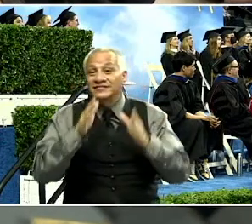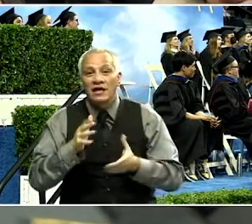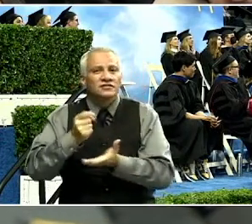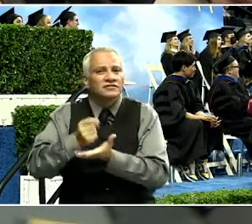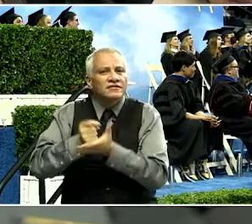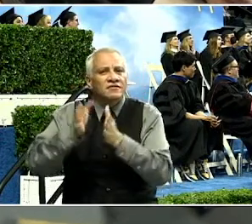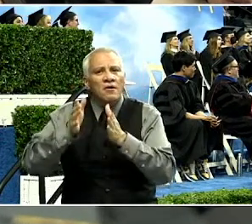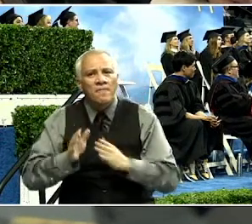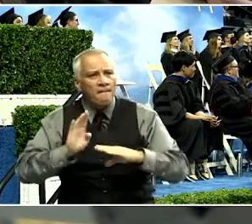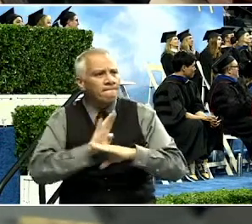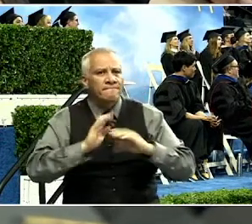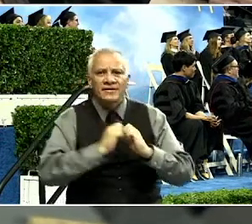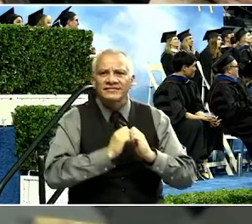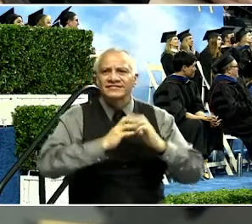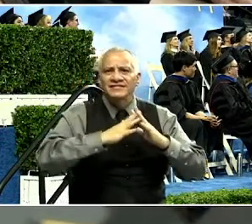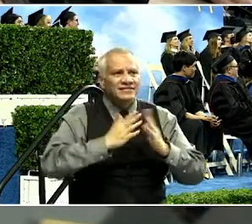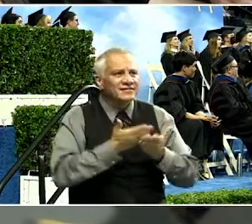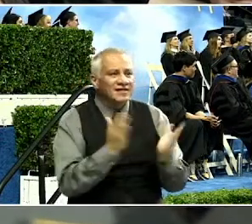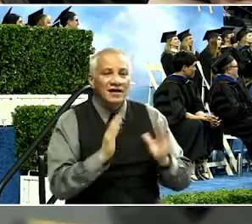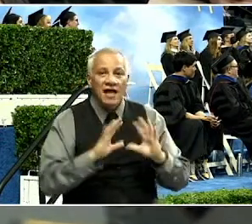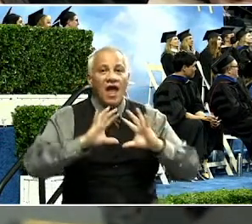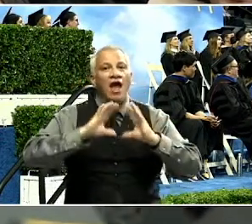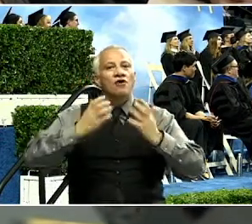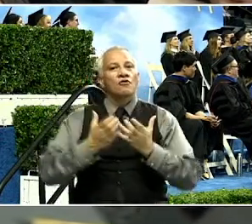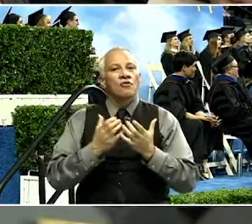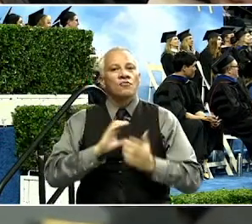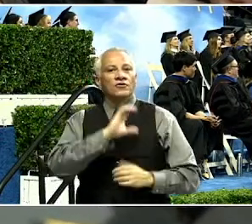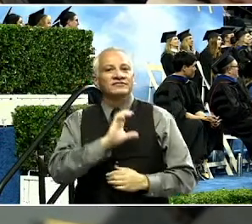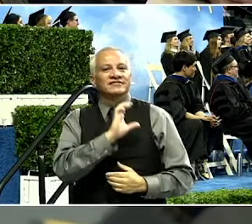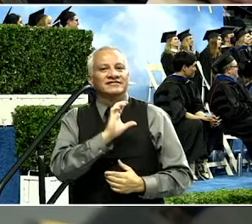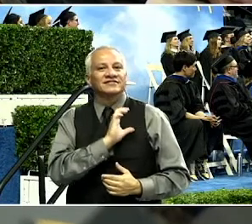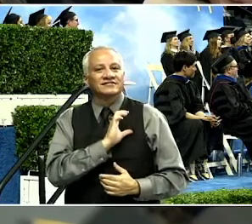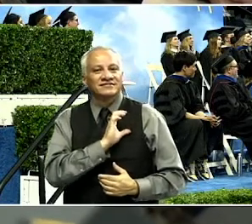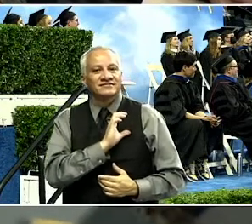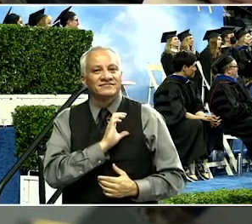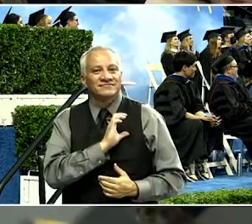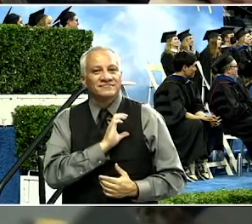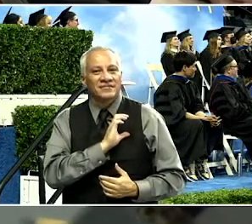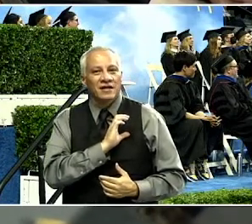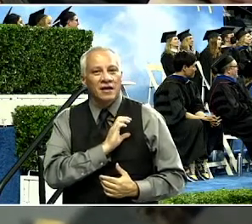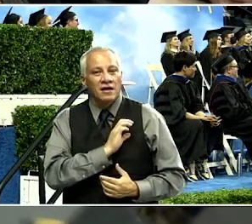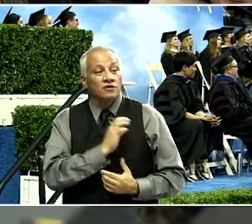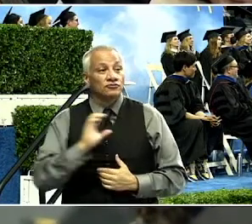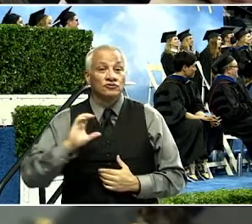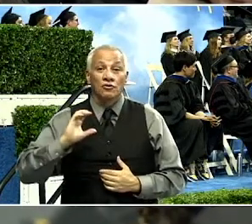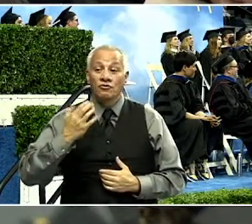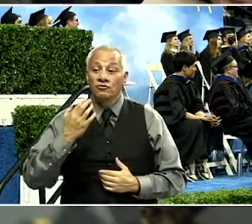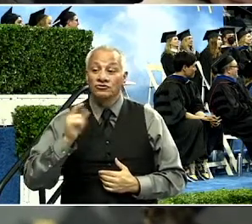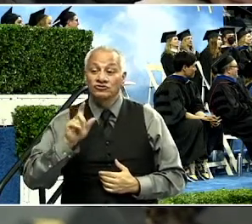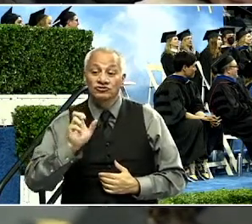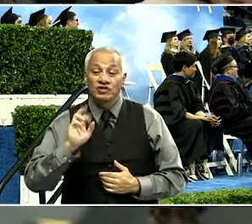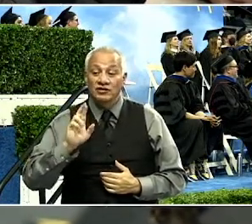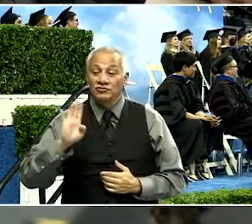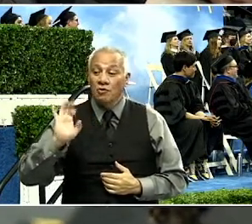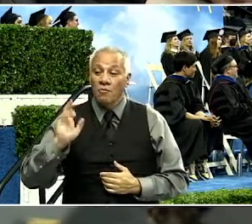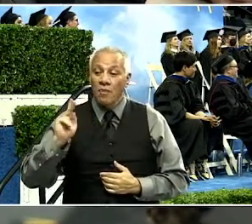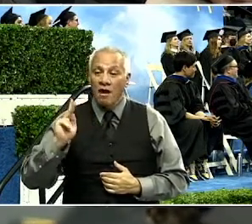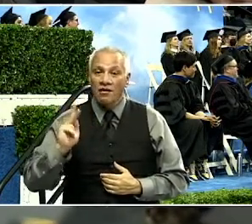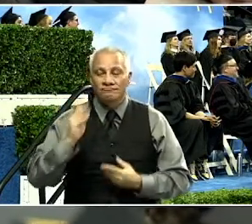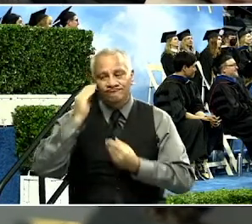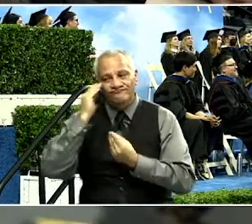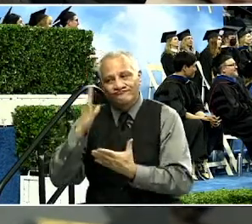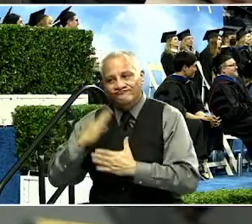therapists, entrepreneurs, and global citizens. So, Chancellor Block, it is my